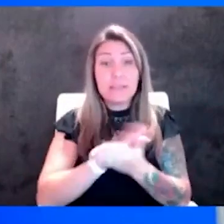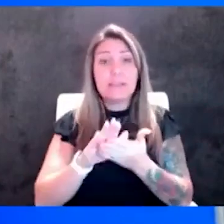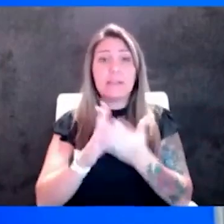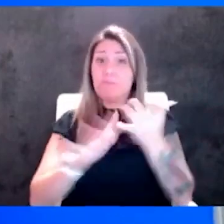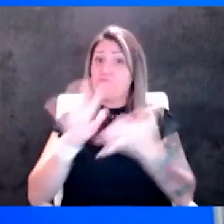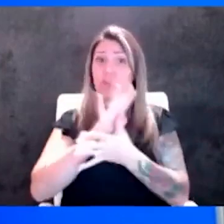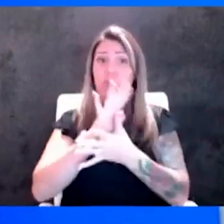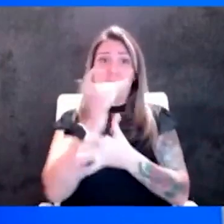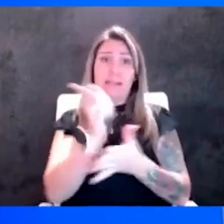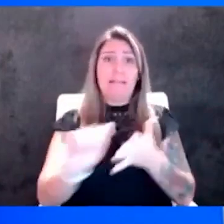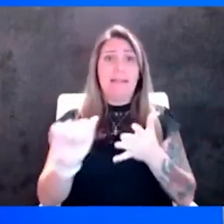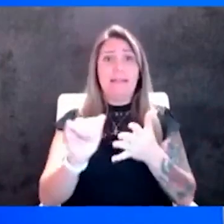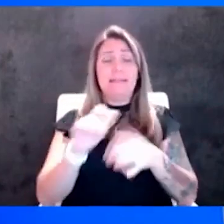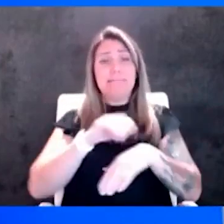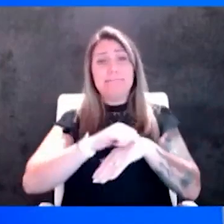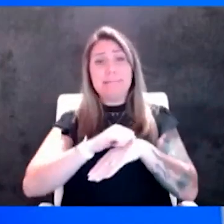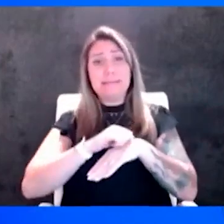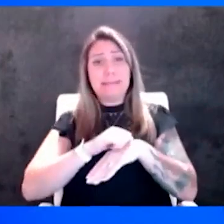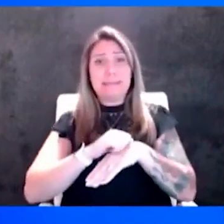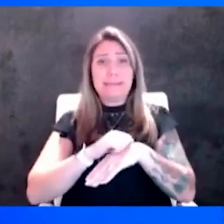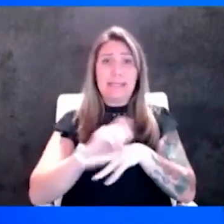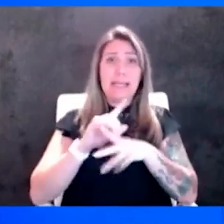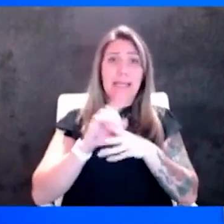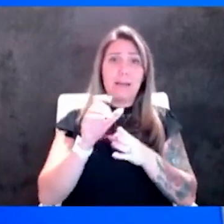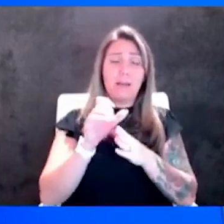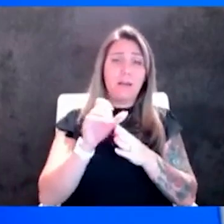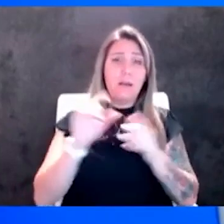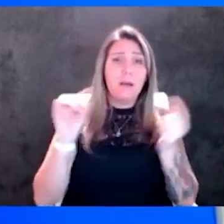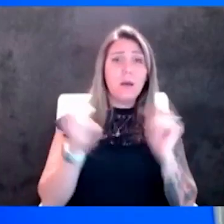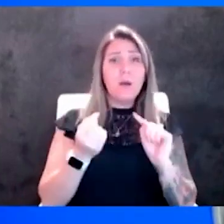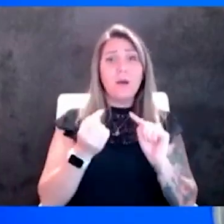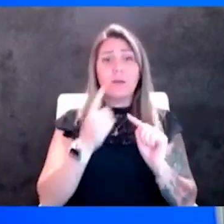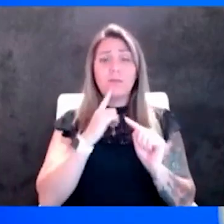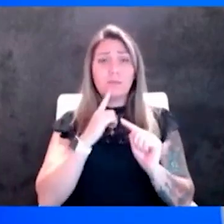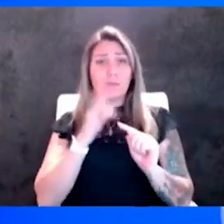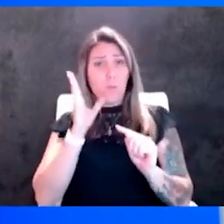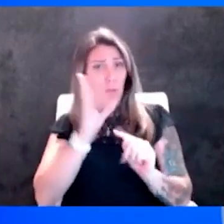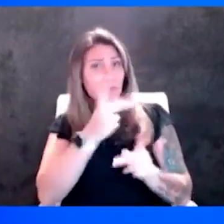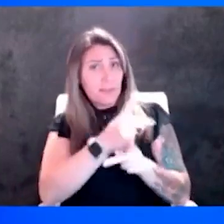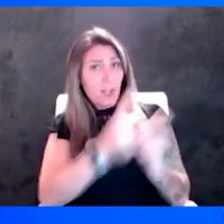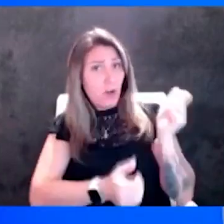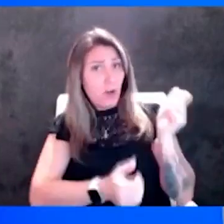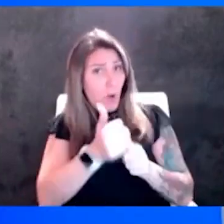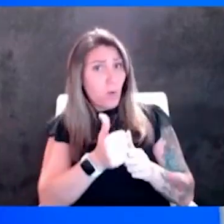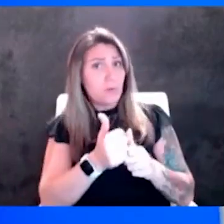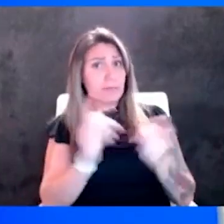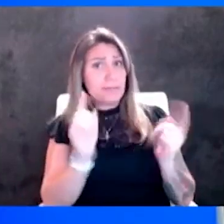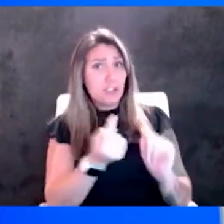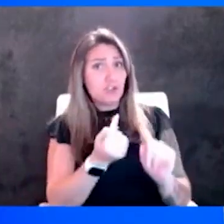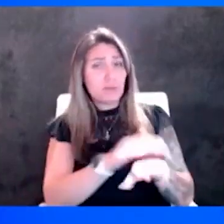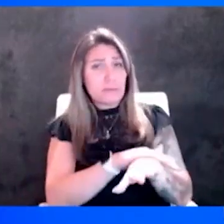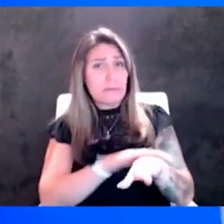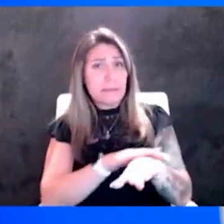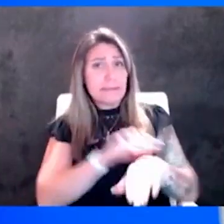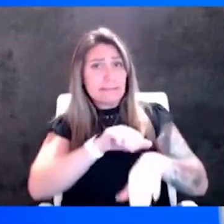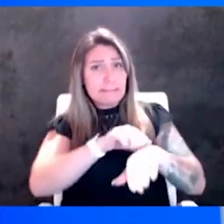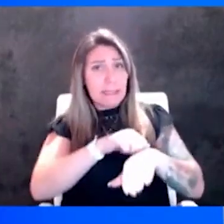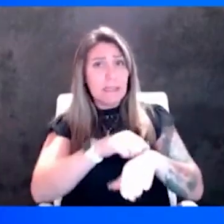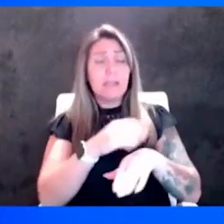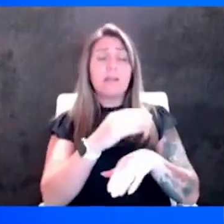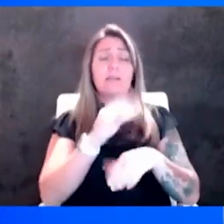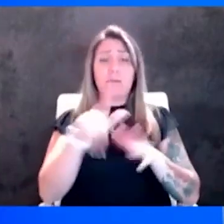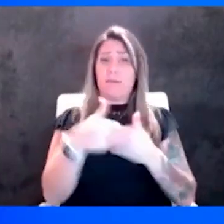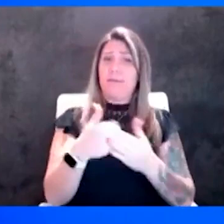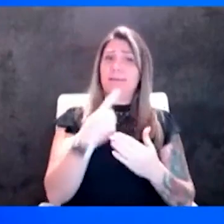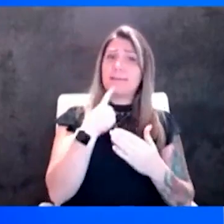skin wound to heal, and in fact will take care of most skin wounds. It's just like all of us are saying, you need to go in